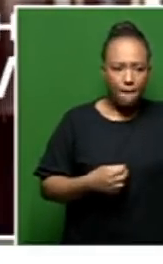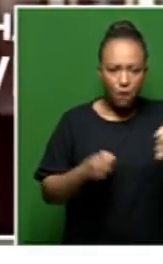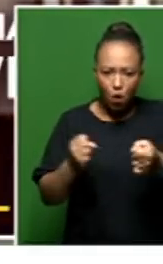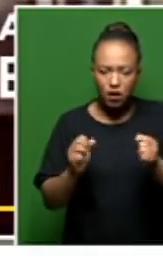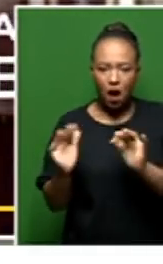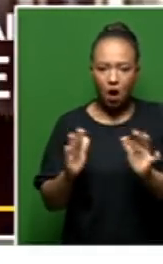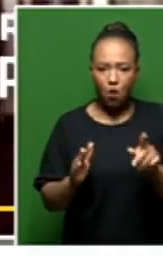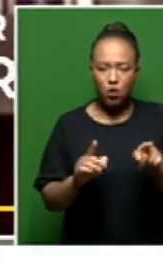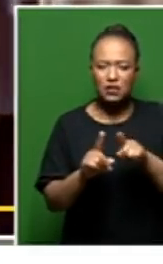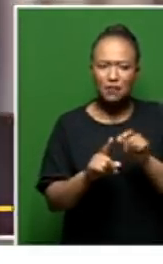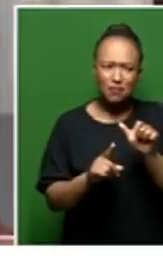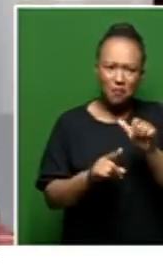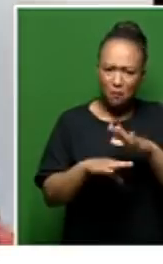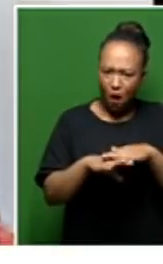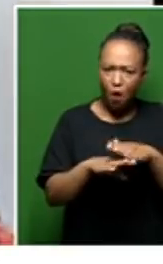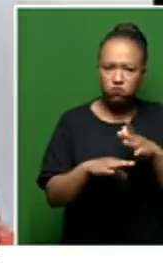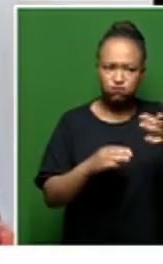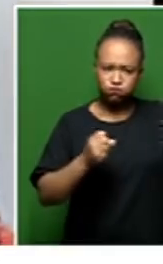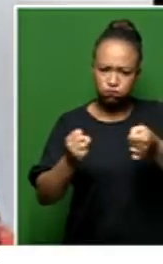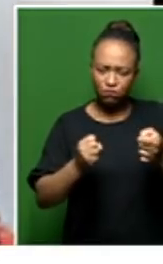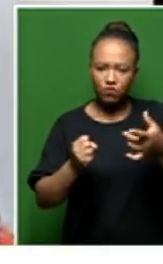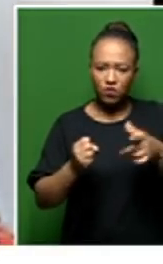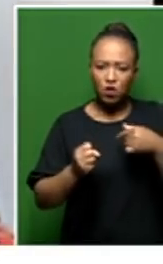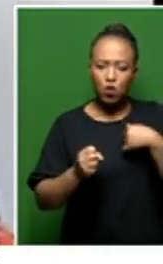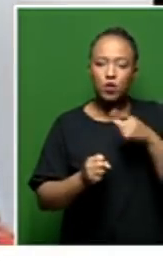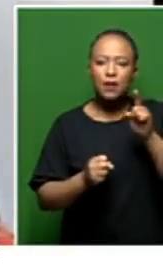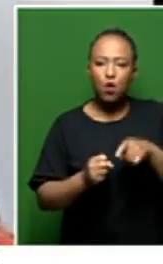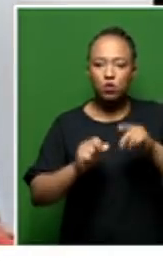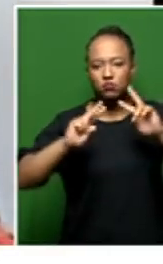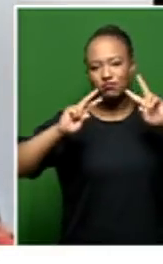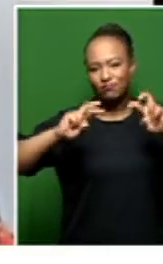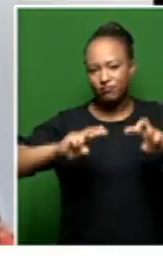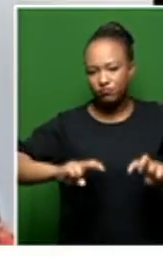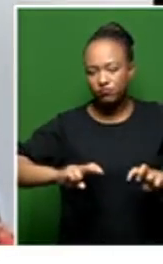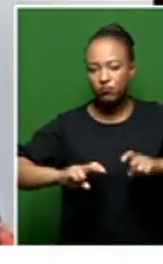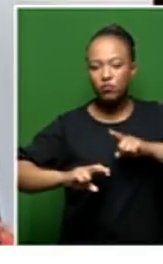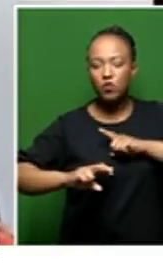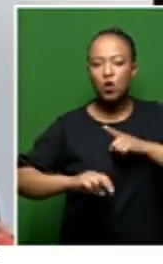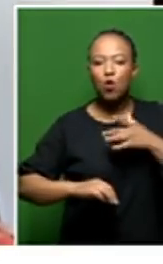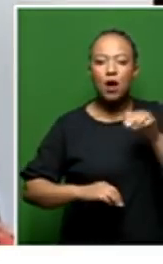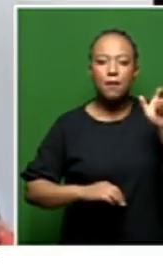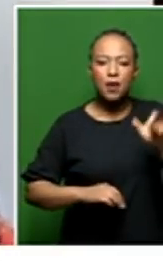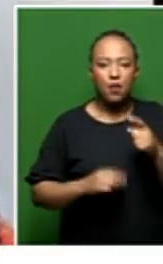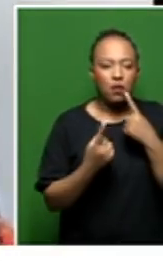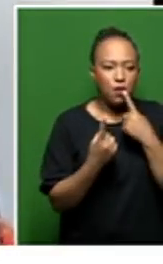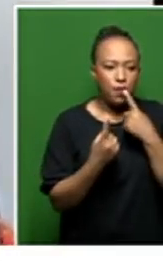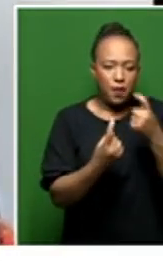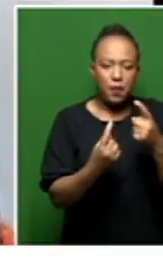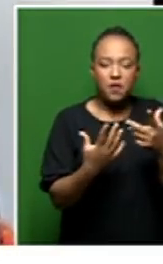SOEs, etc. So that's all that we were supposed to do based on the original whistleblowing by